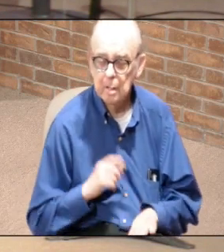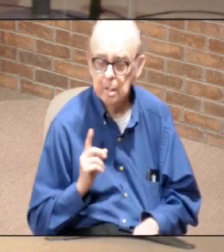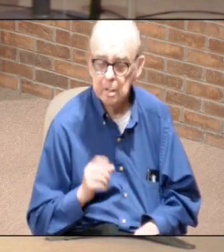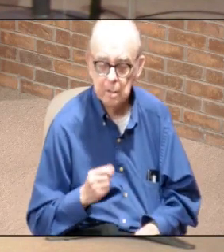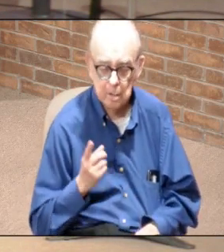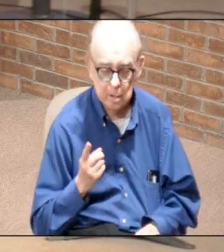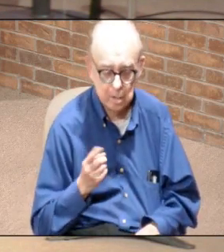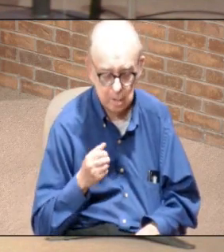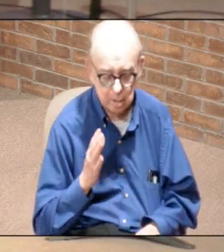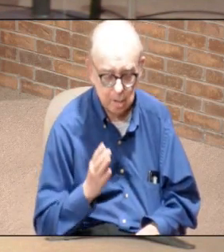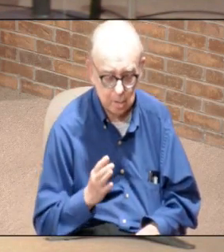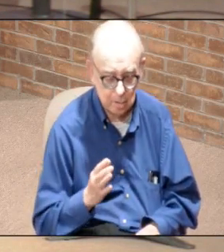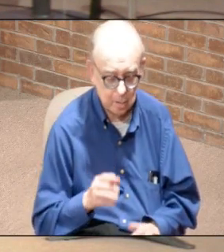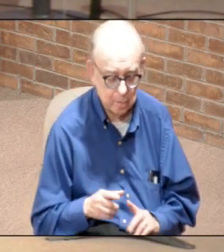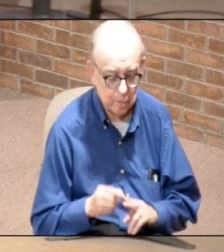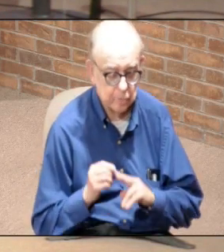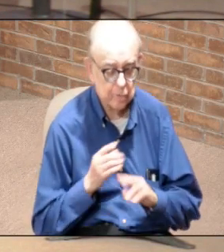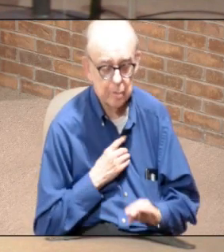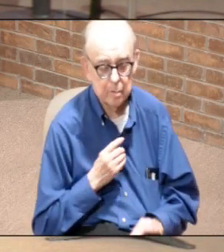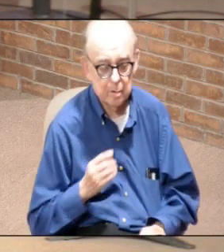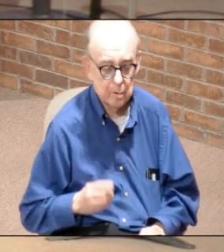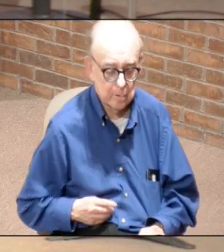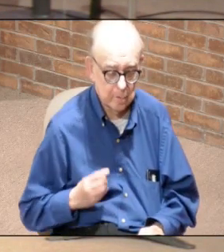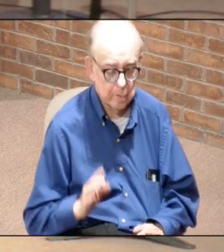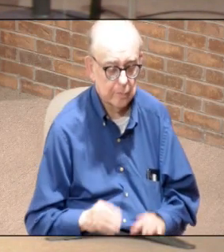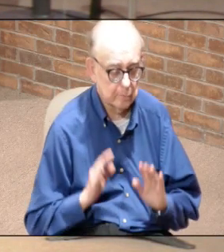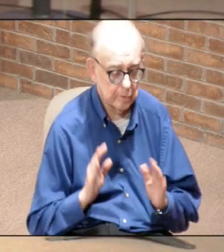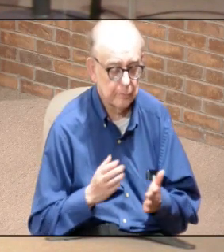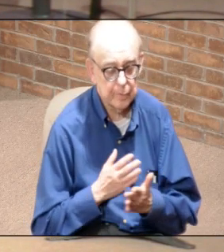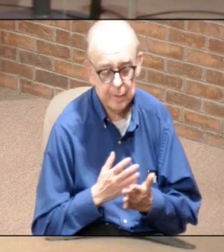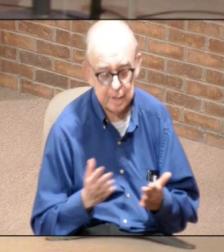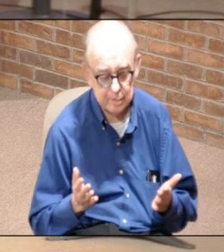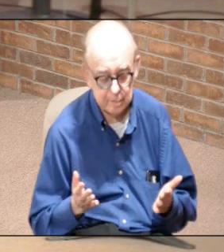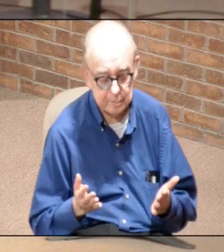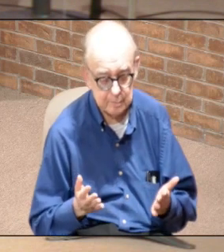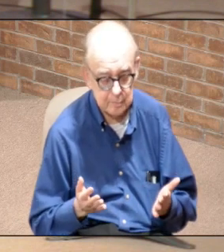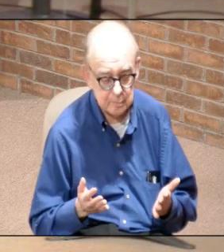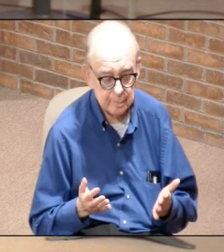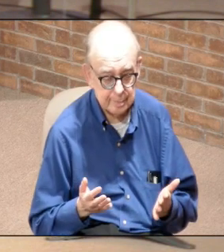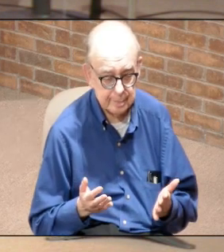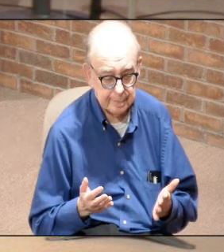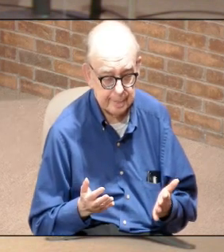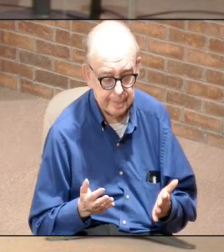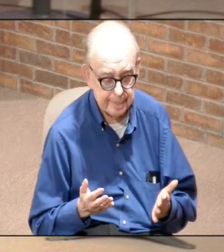understand that God chose David for some great things.